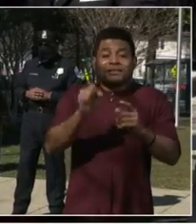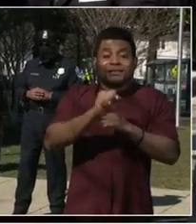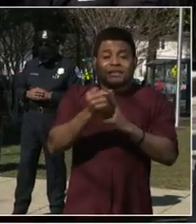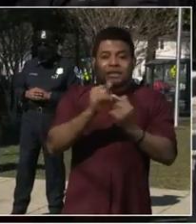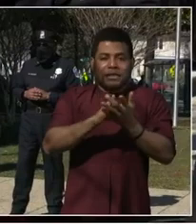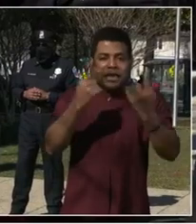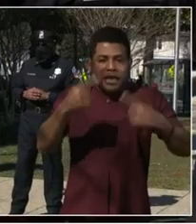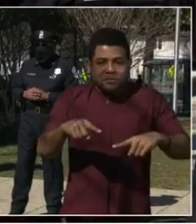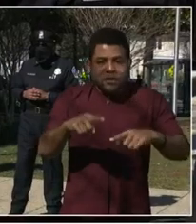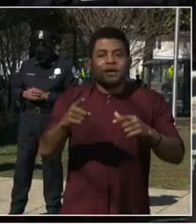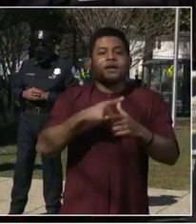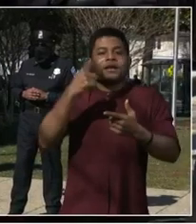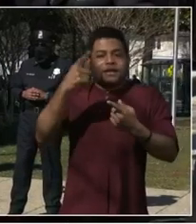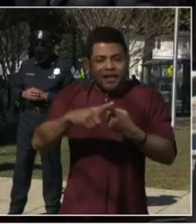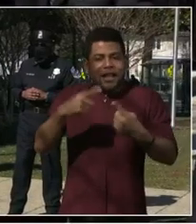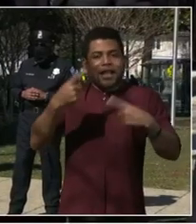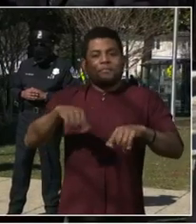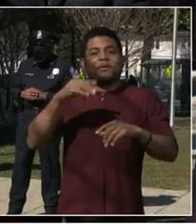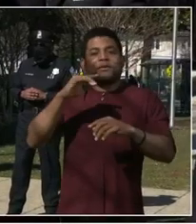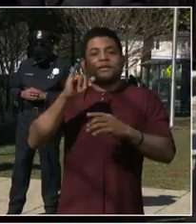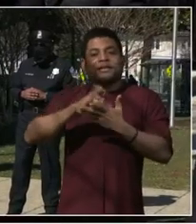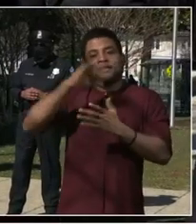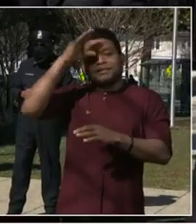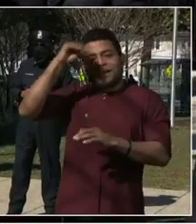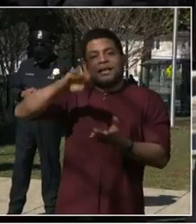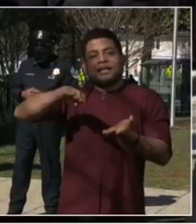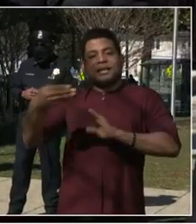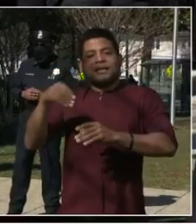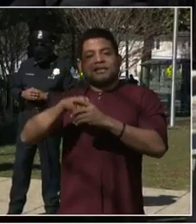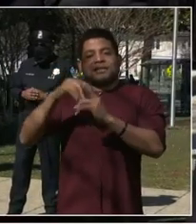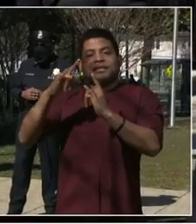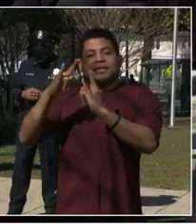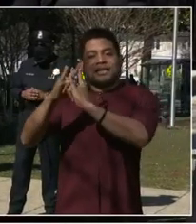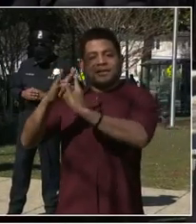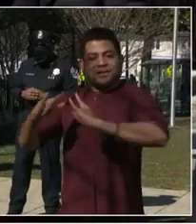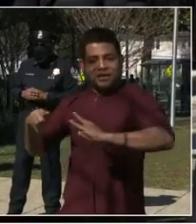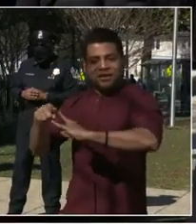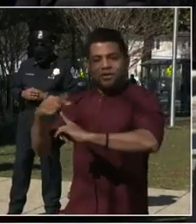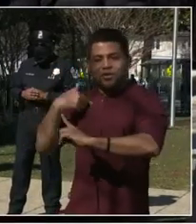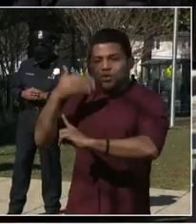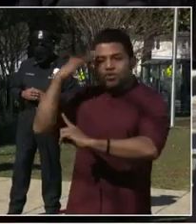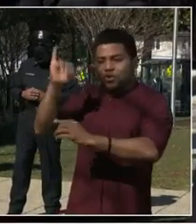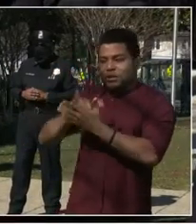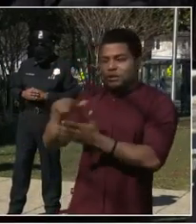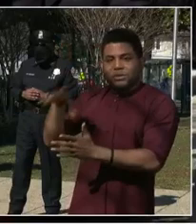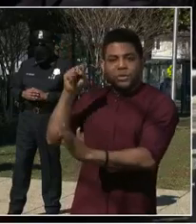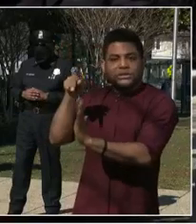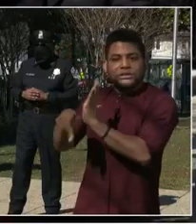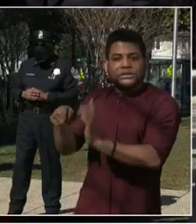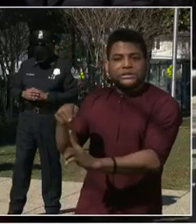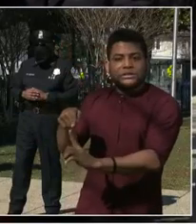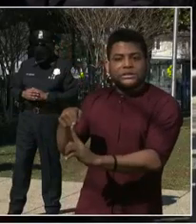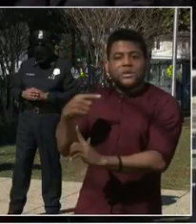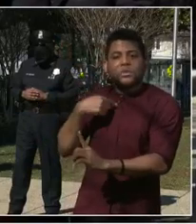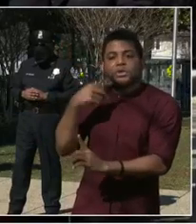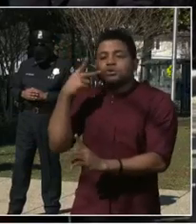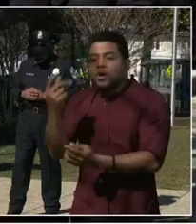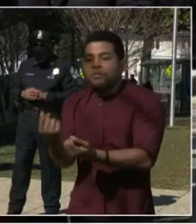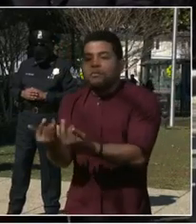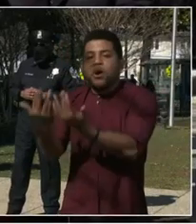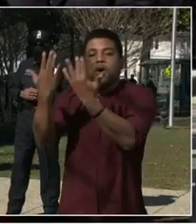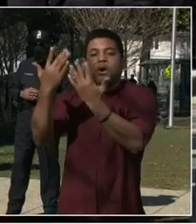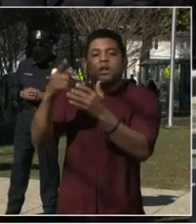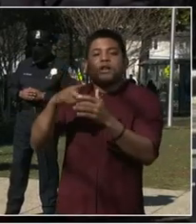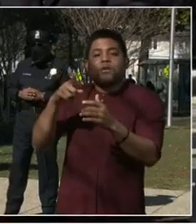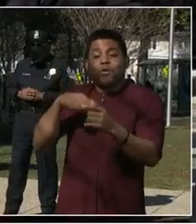was murdered inside of the tent, initially we didn't know that the guy was murdered, right, because of the thermal burns, etc. But going through and